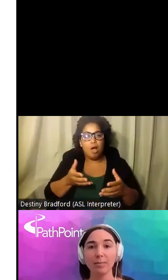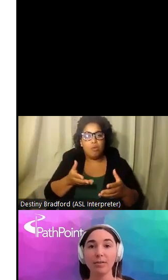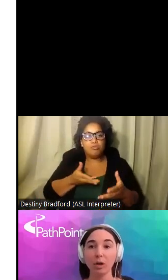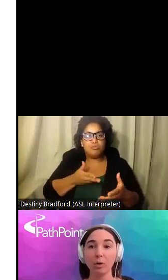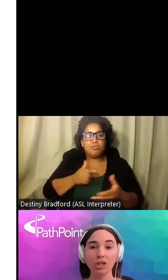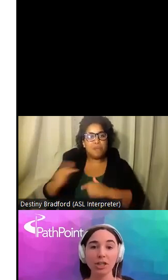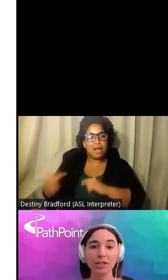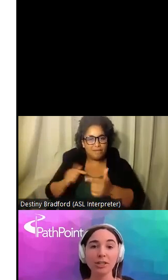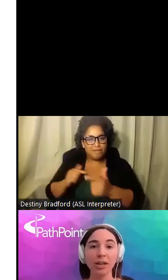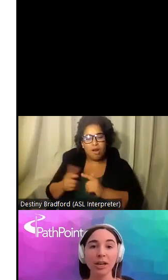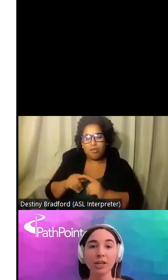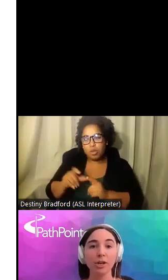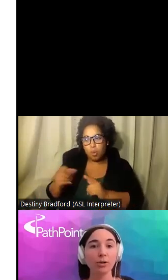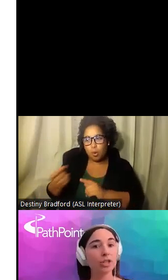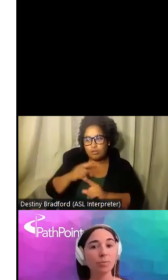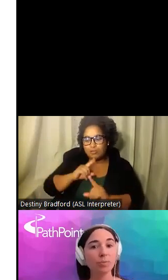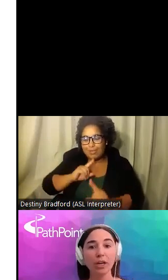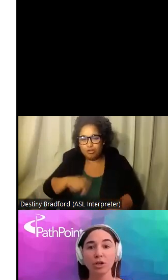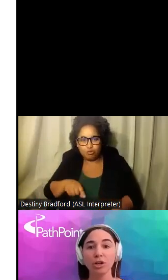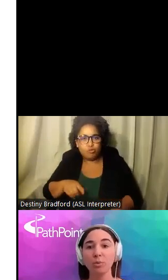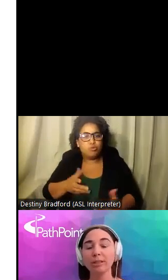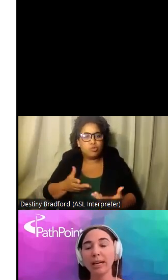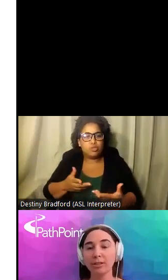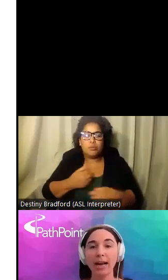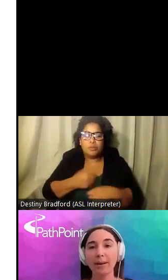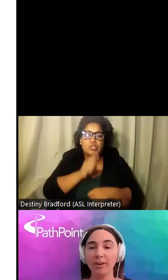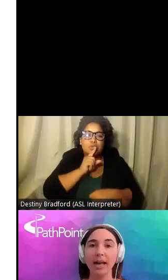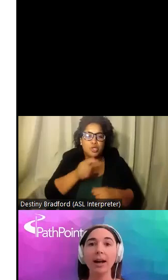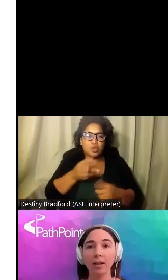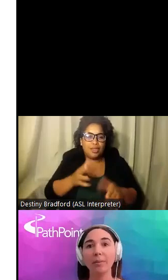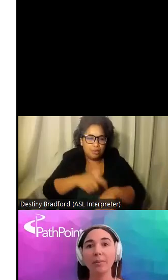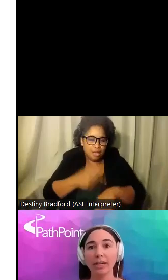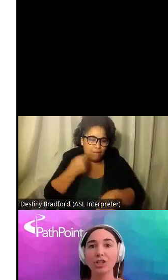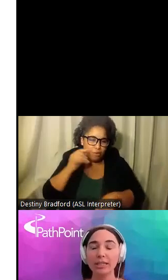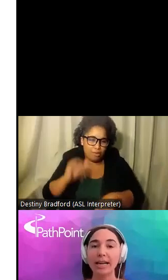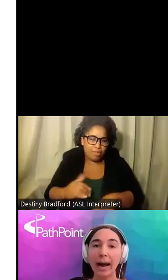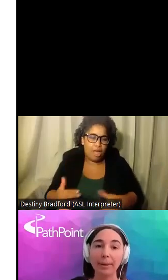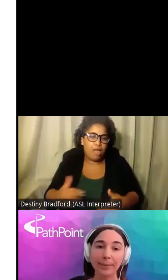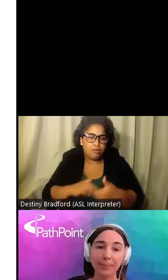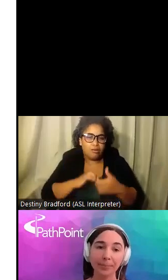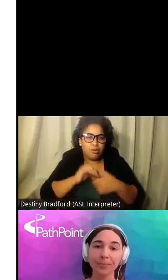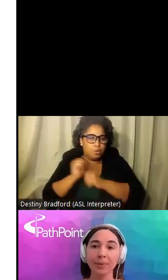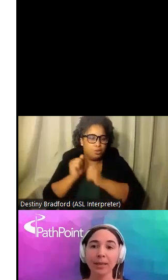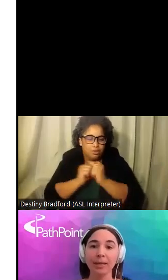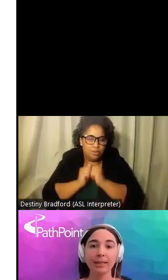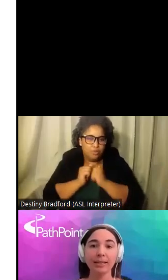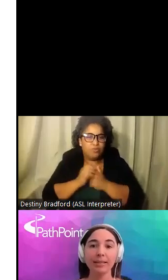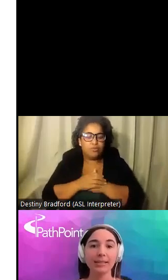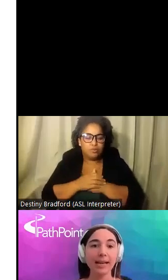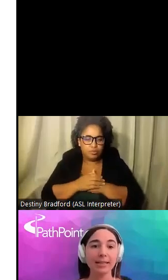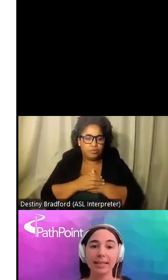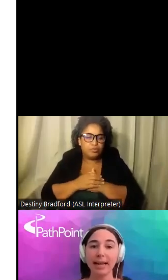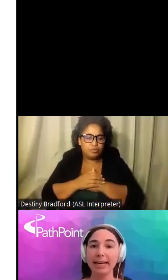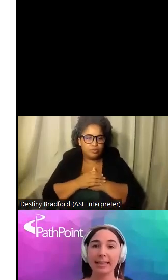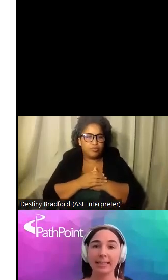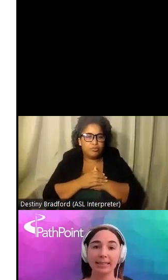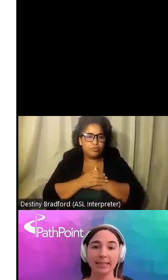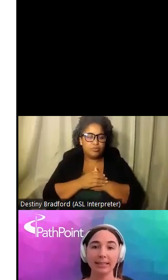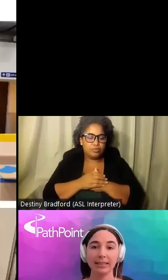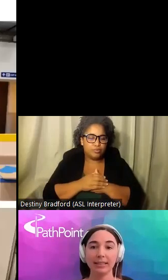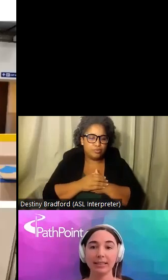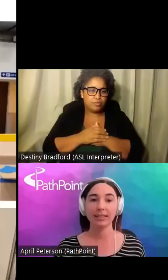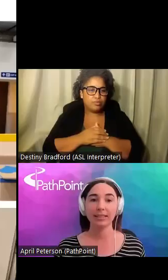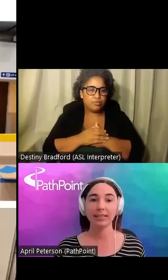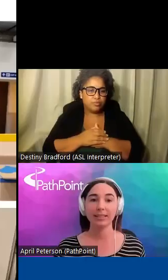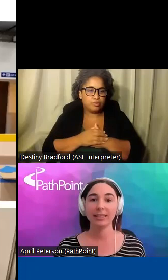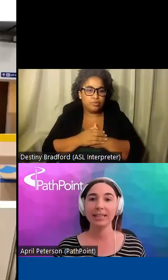answering some of the questions. So just make sure you allow time for that collaboration to happen. Next slide.